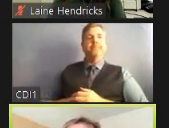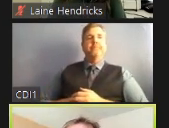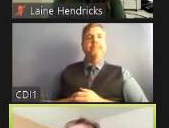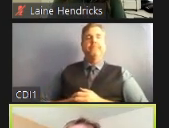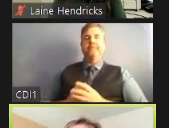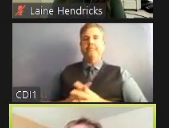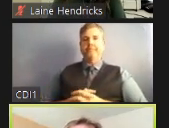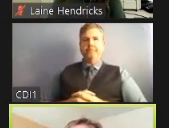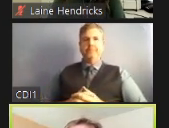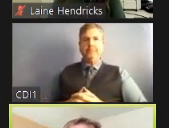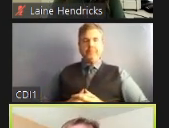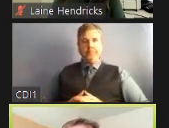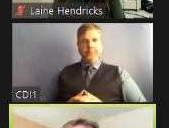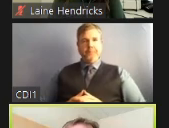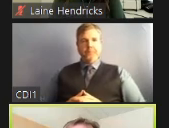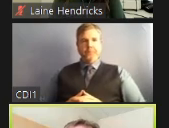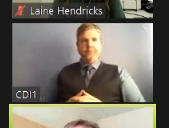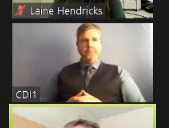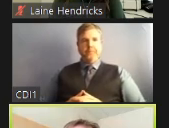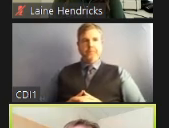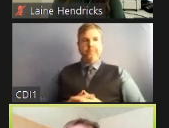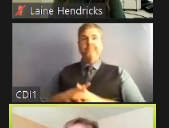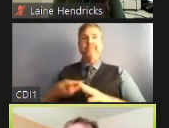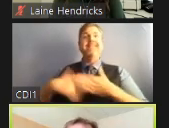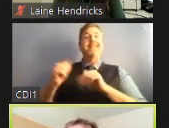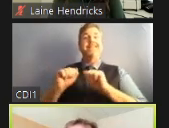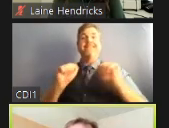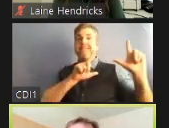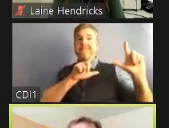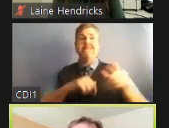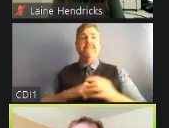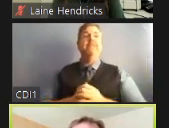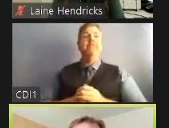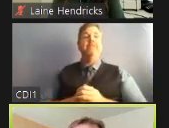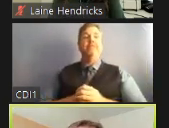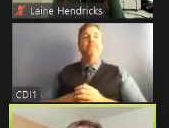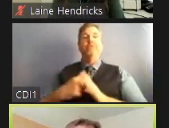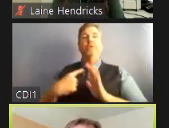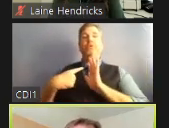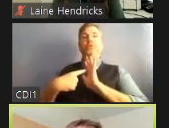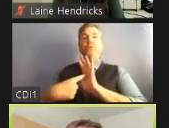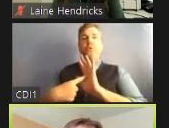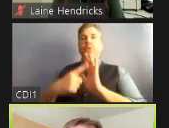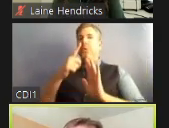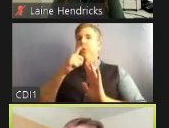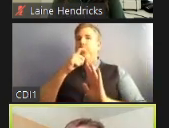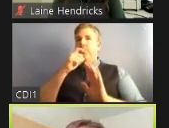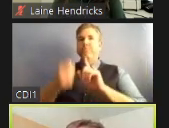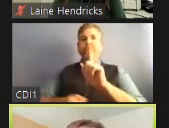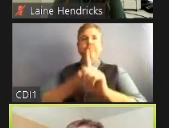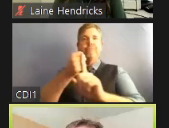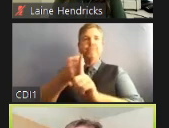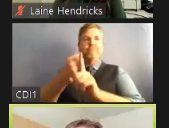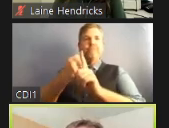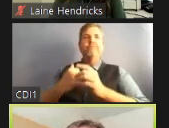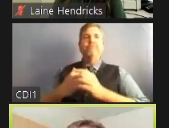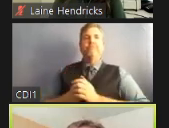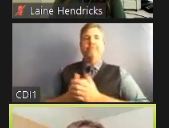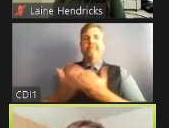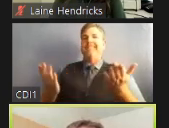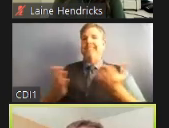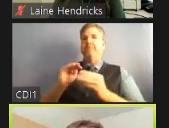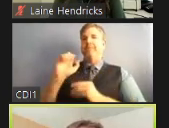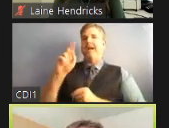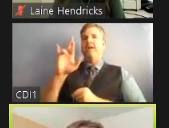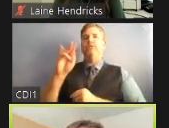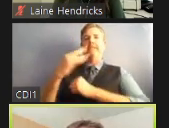This is the demographics of our cases here in Marin, and what this shows on the left